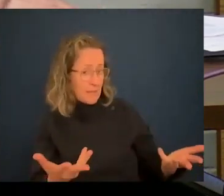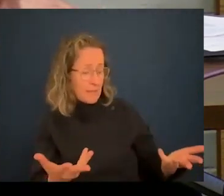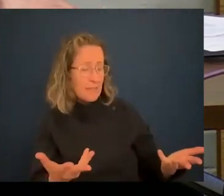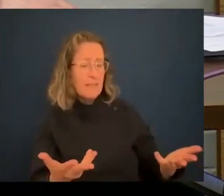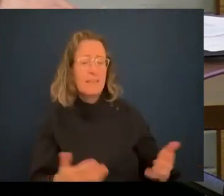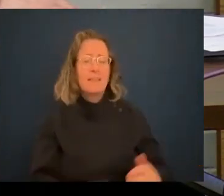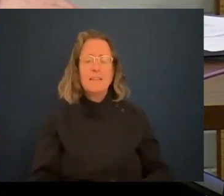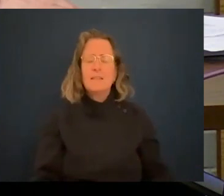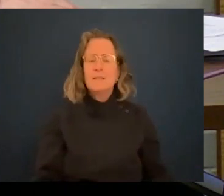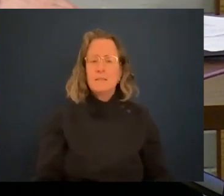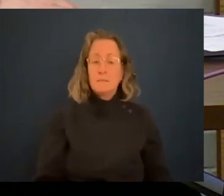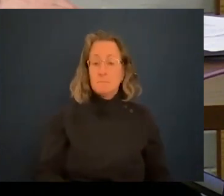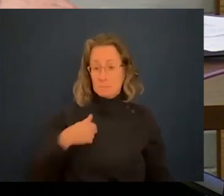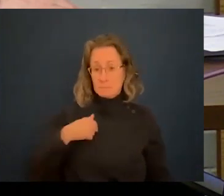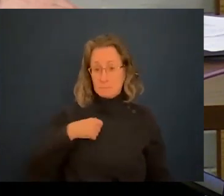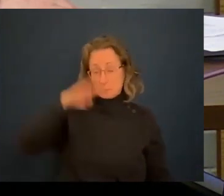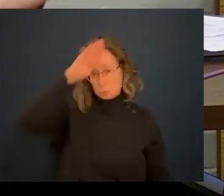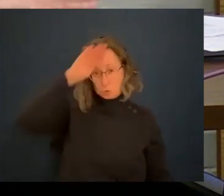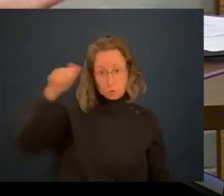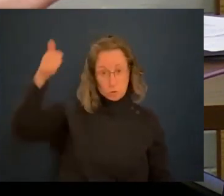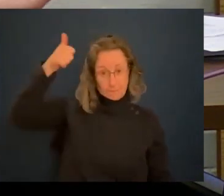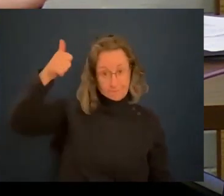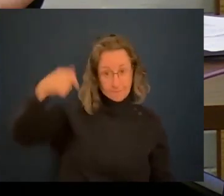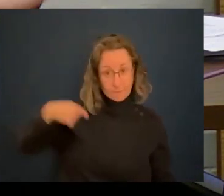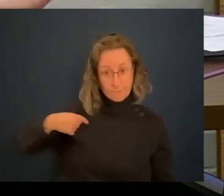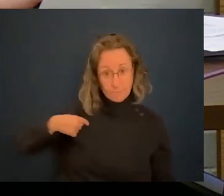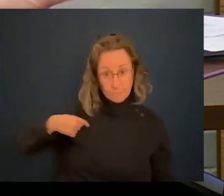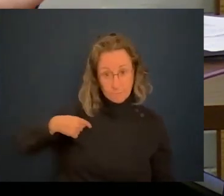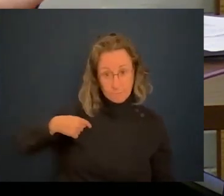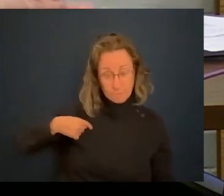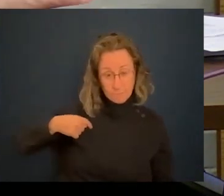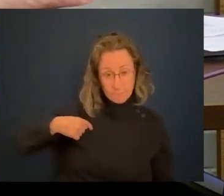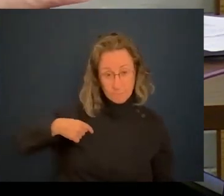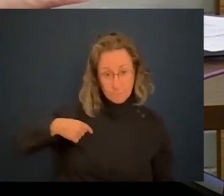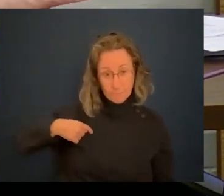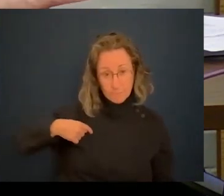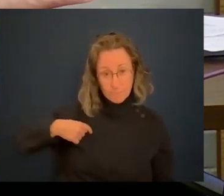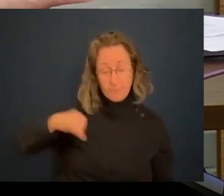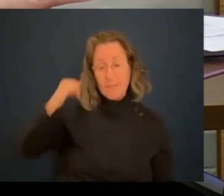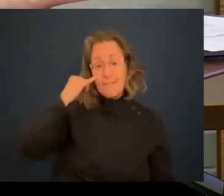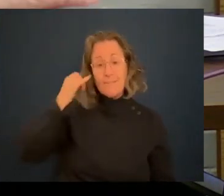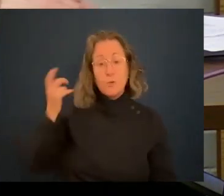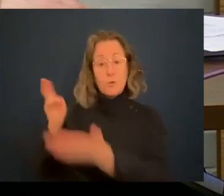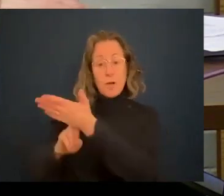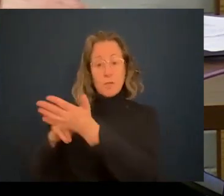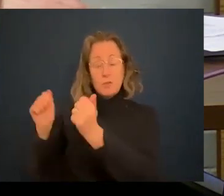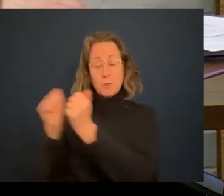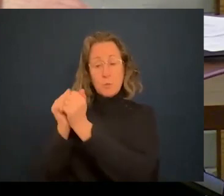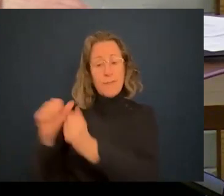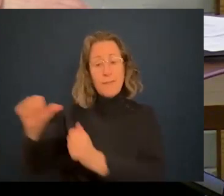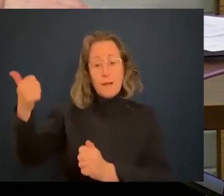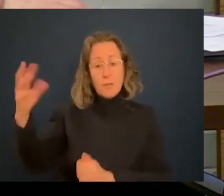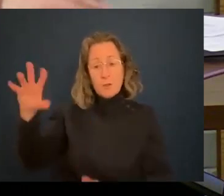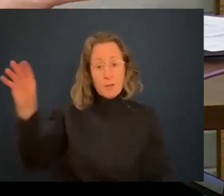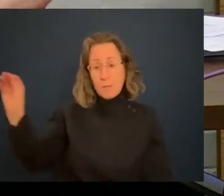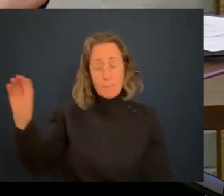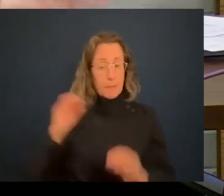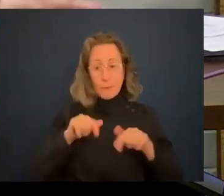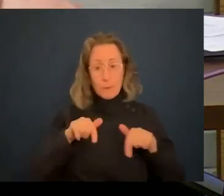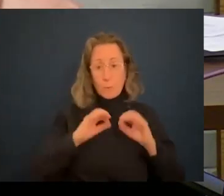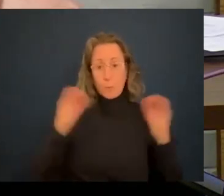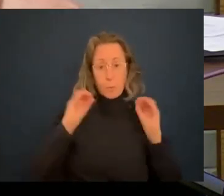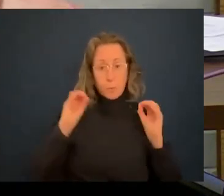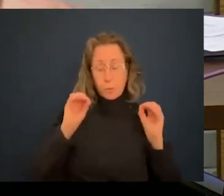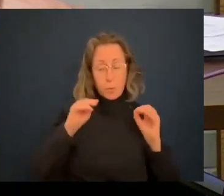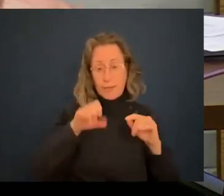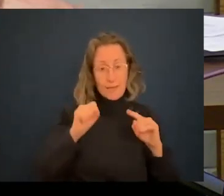as long as I'm Fire Chief and if and if we don't if you opt to go over the third party um vendor like we did